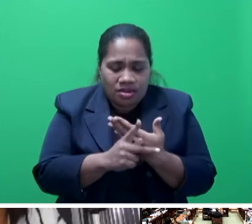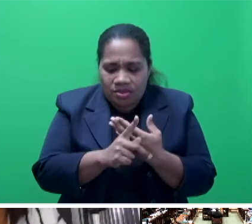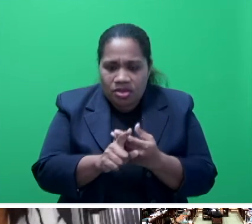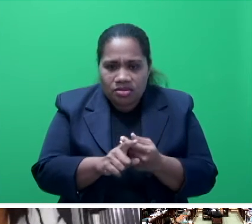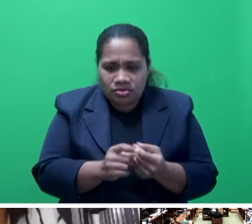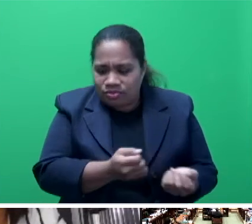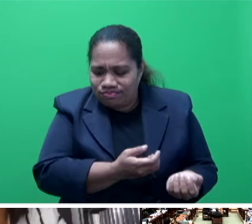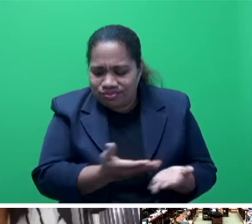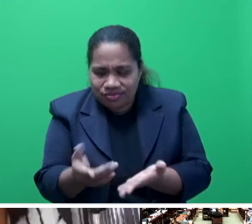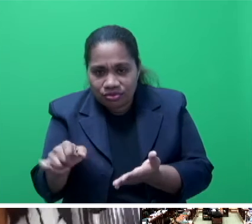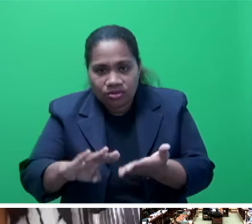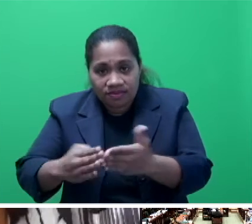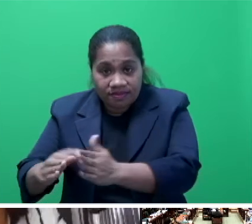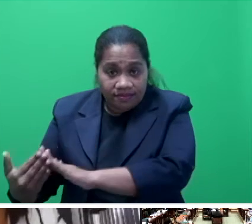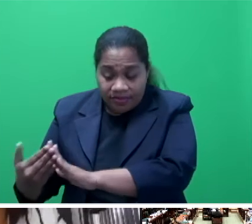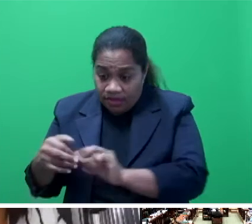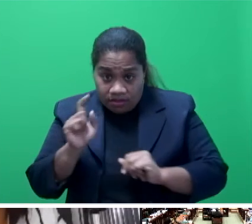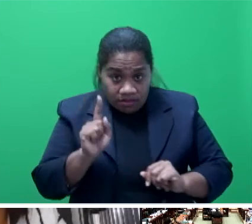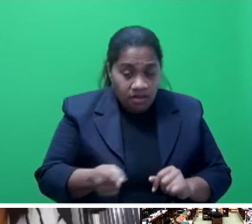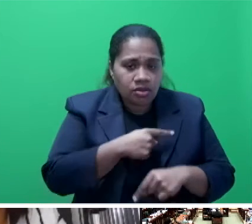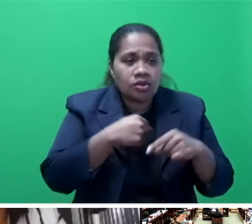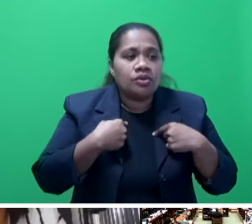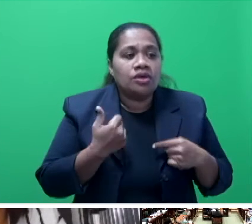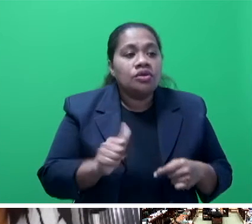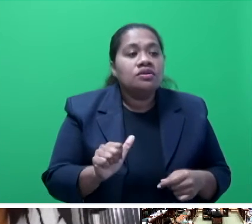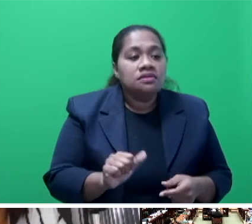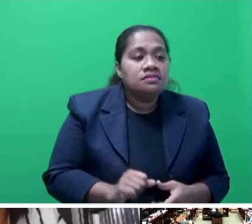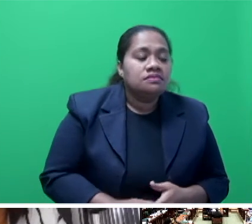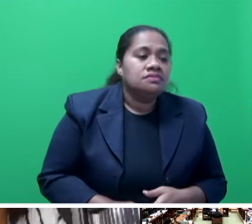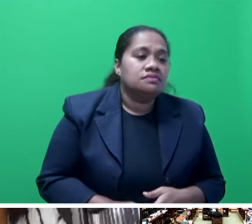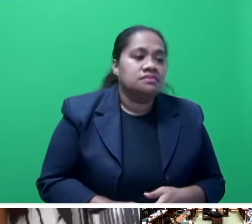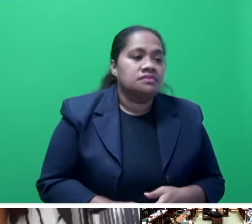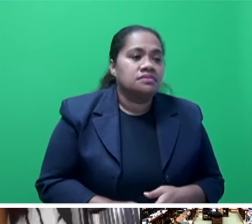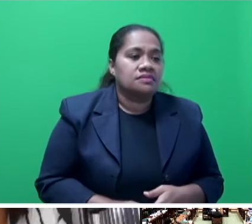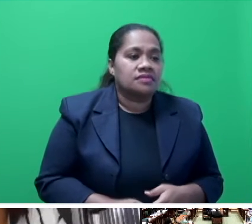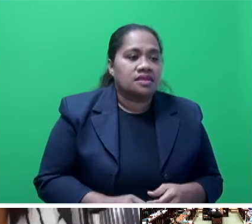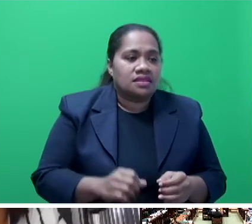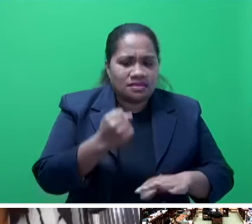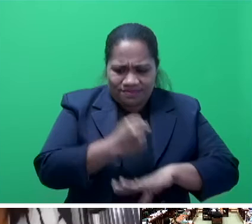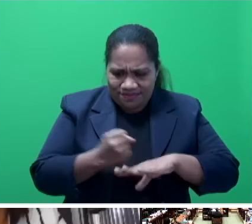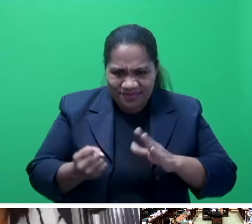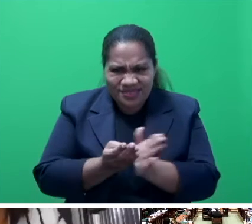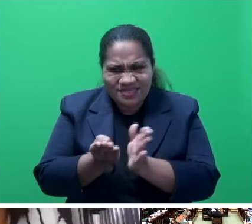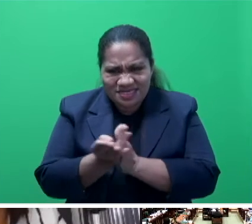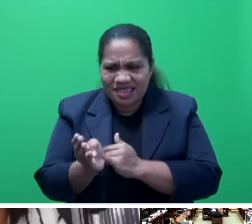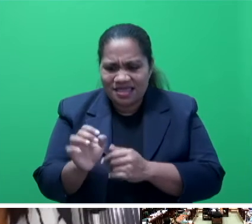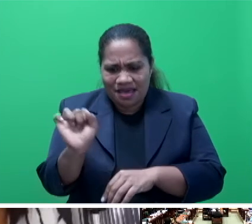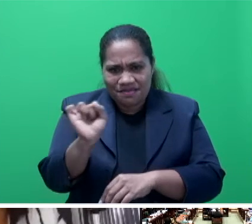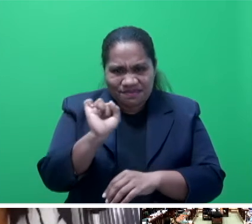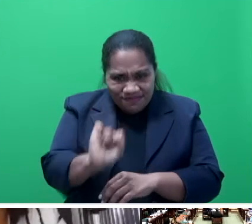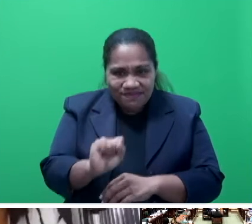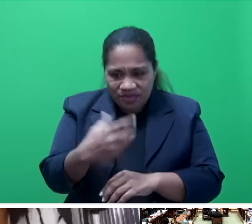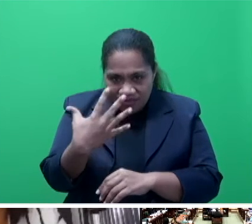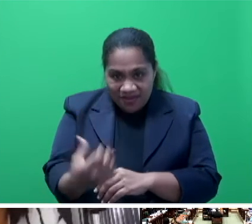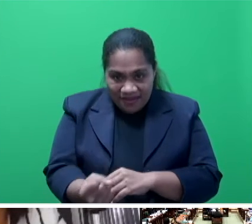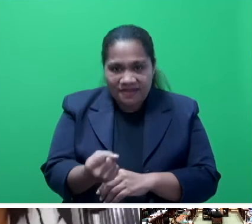this, we are using the buses that are available within government services that we have, including, we're thankful to the ministries such